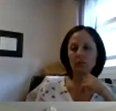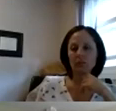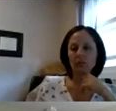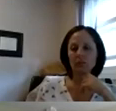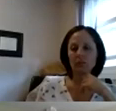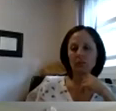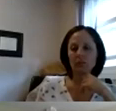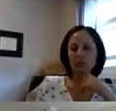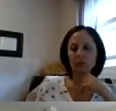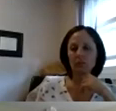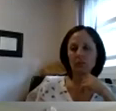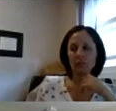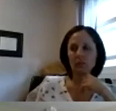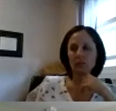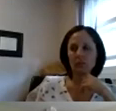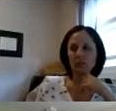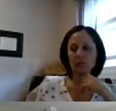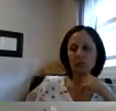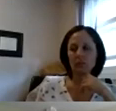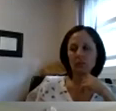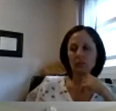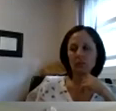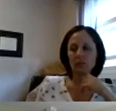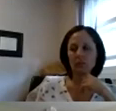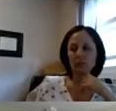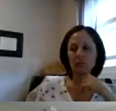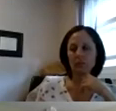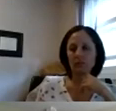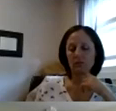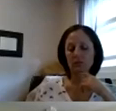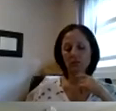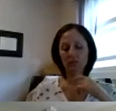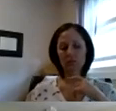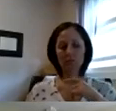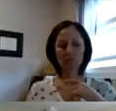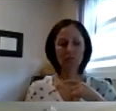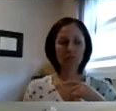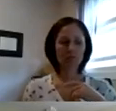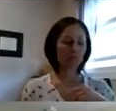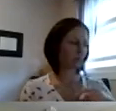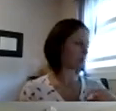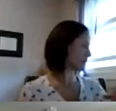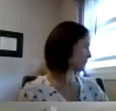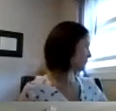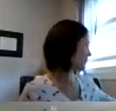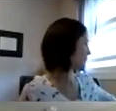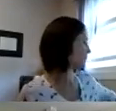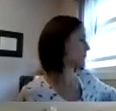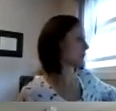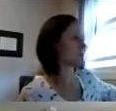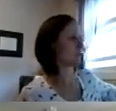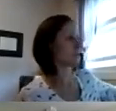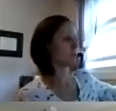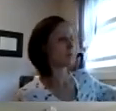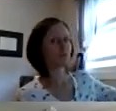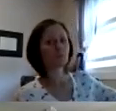We ask again all eligible organizations to apply with us, but if you're going to receive funds directly from the NEA, then you won't